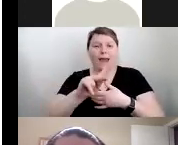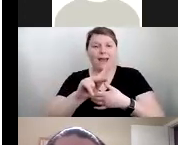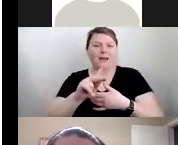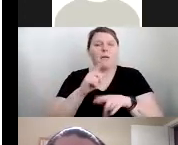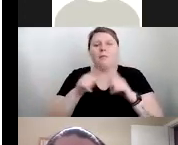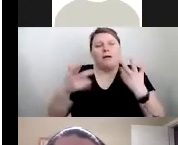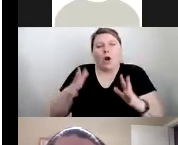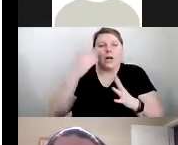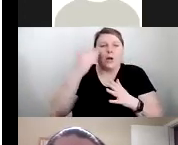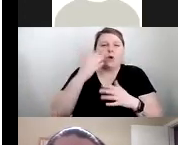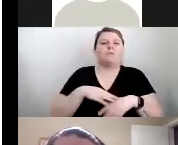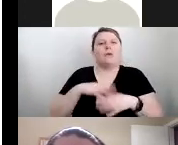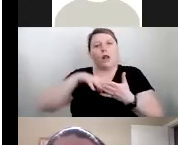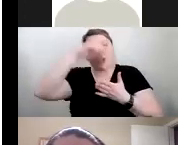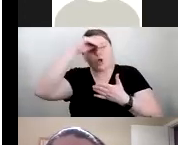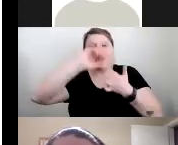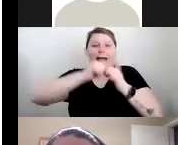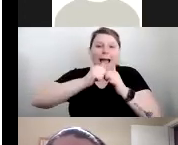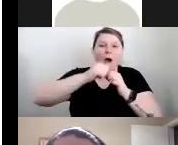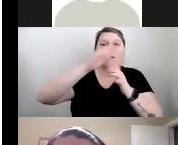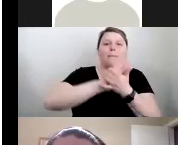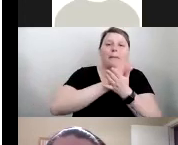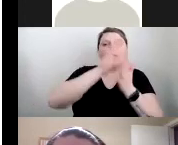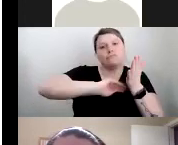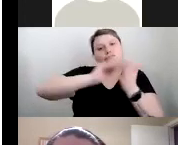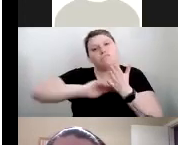the customs and the courtesies and how to fill out the paperwork.